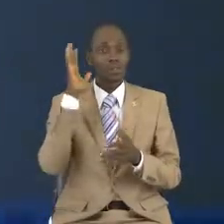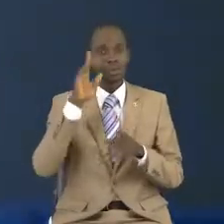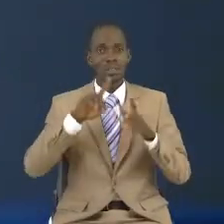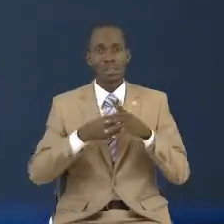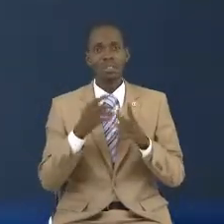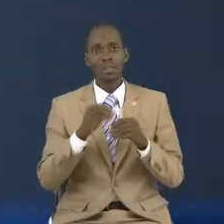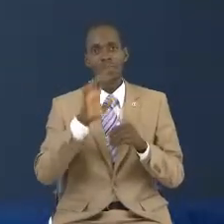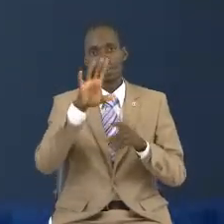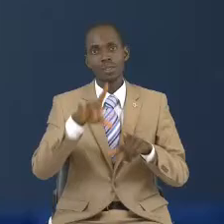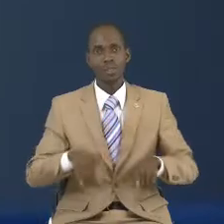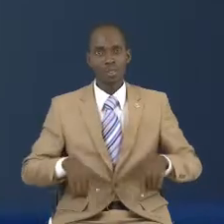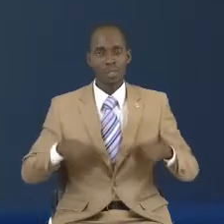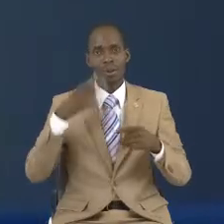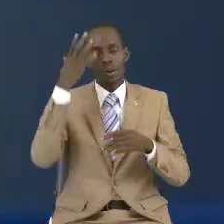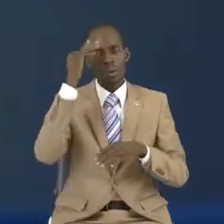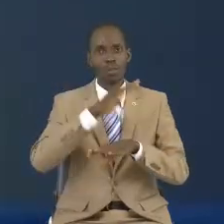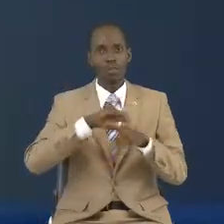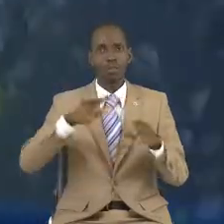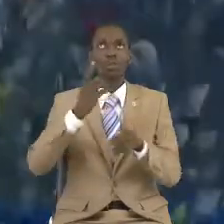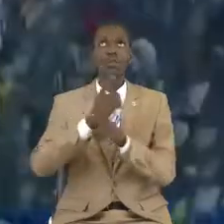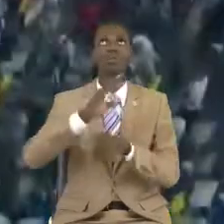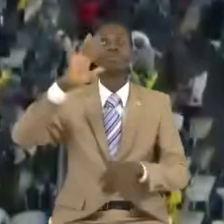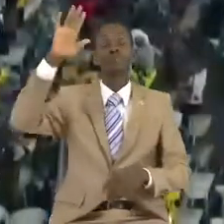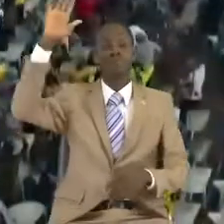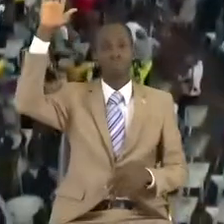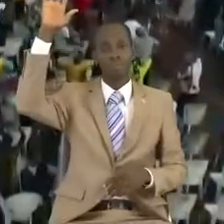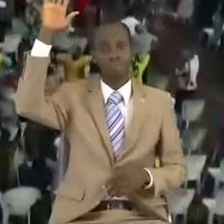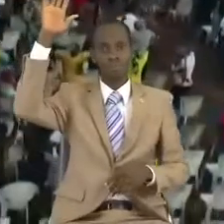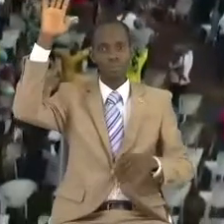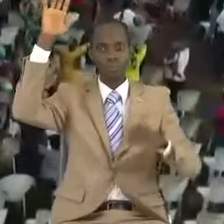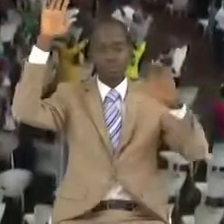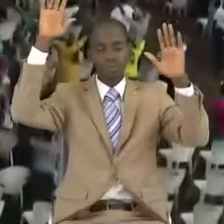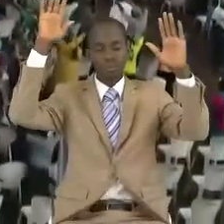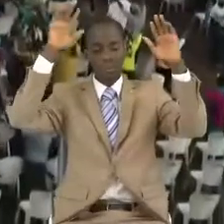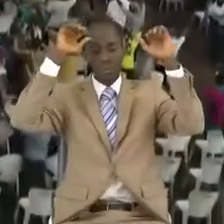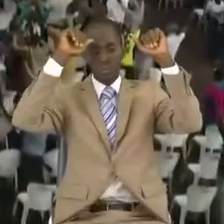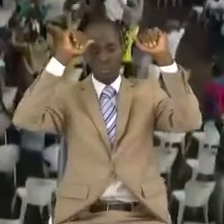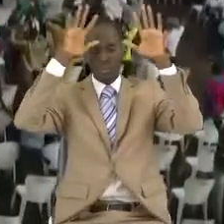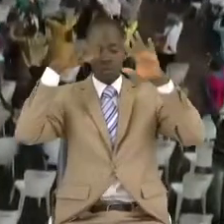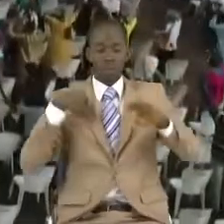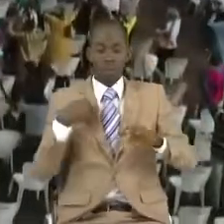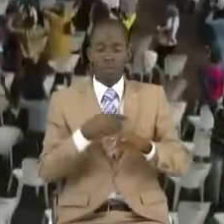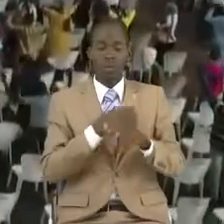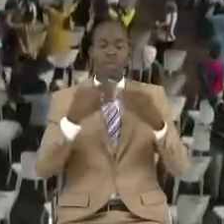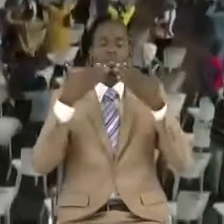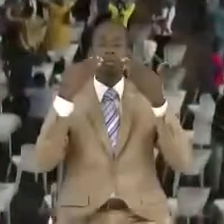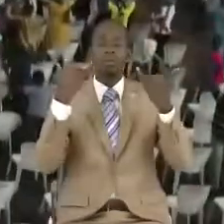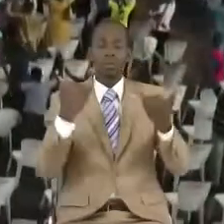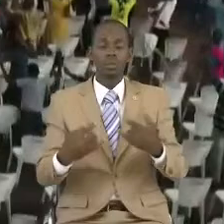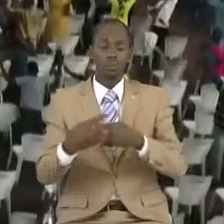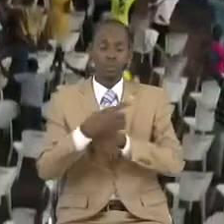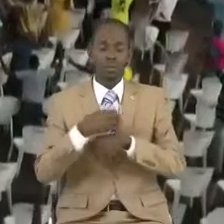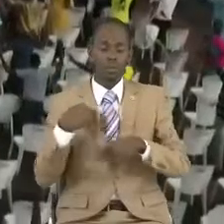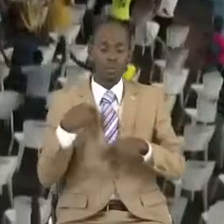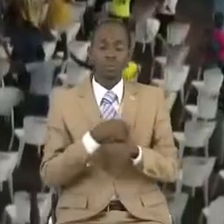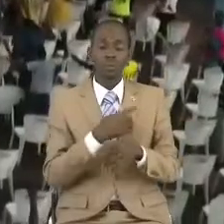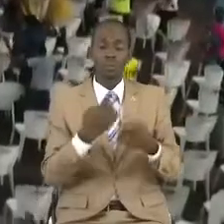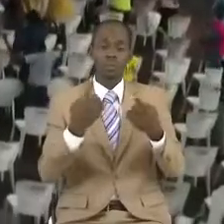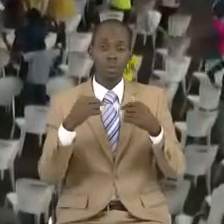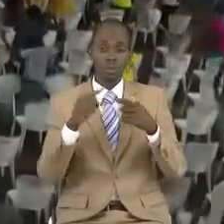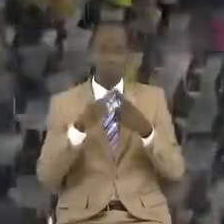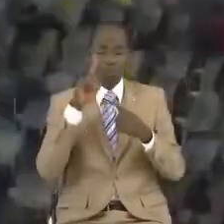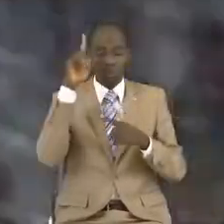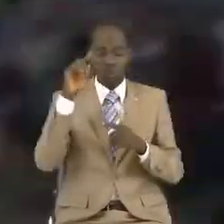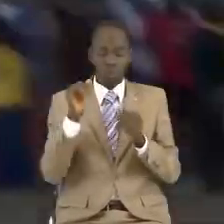don't you rest up that time father we thank you today we come to you with great